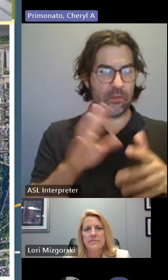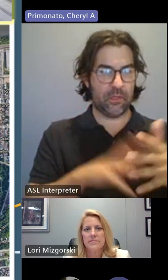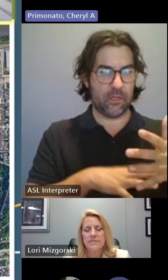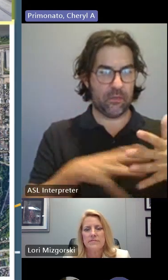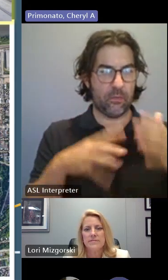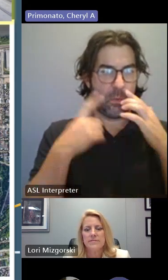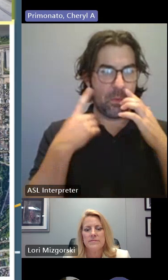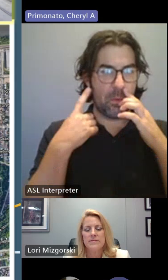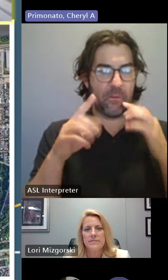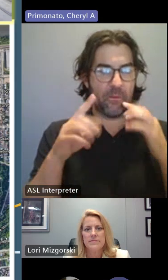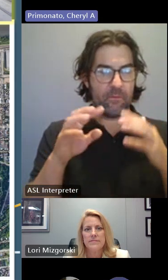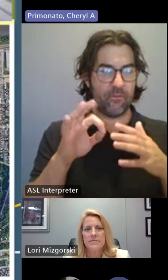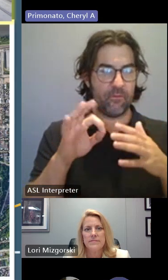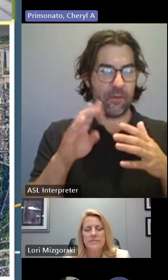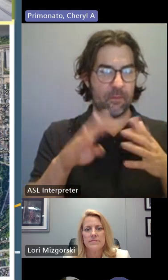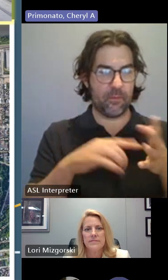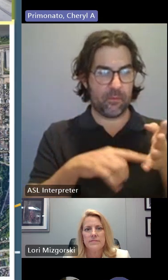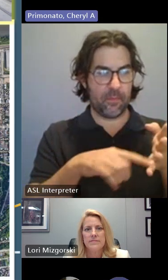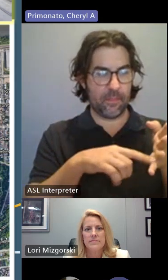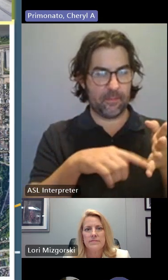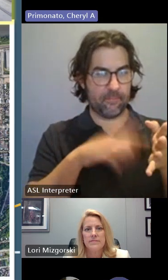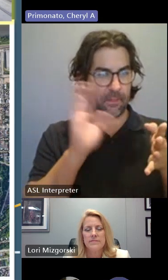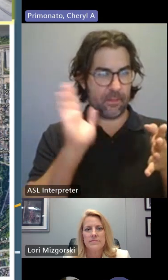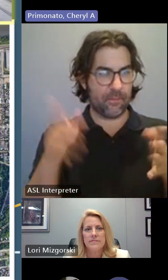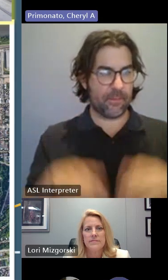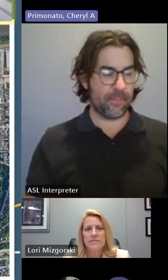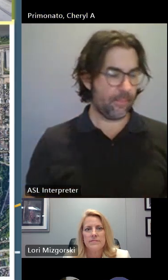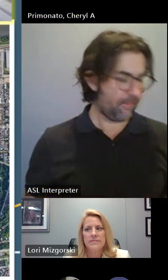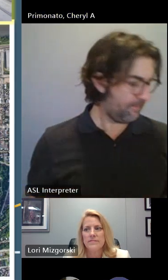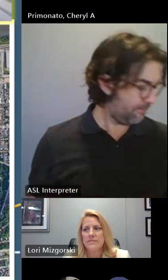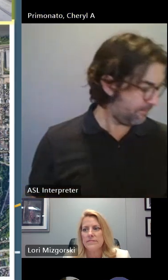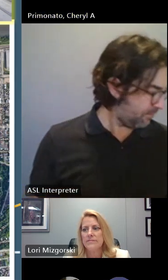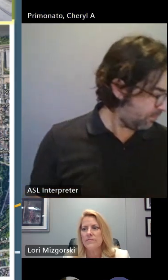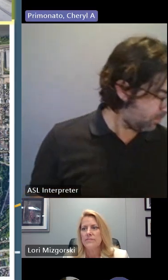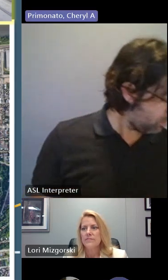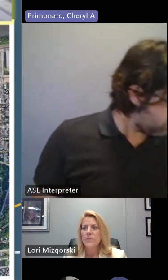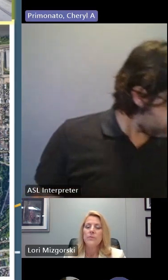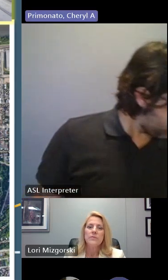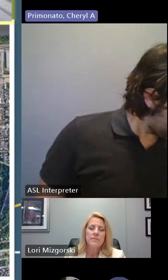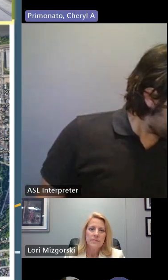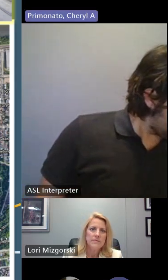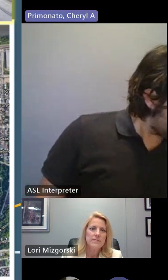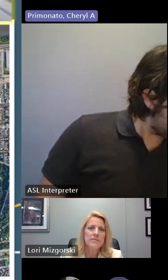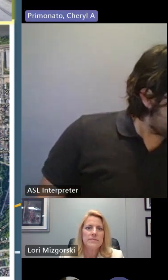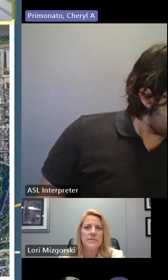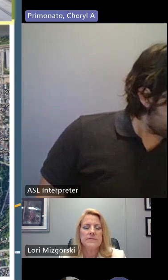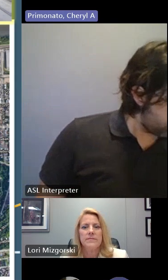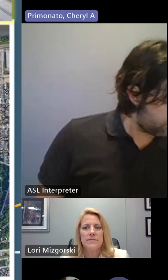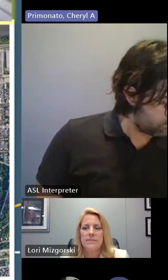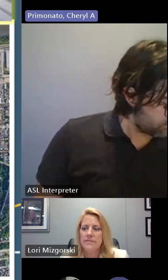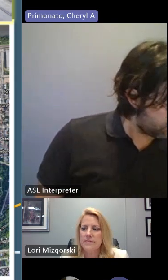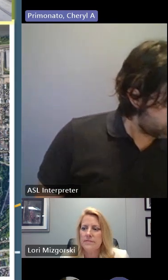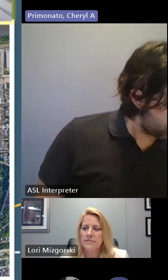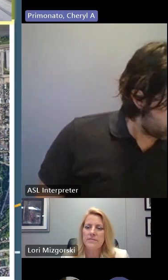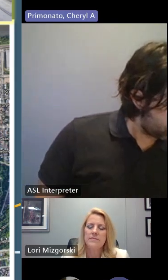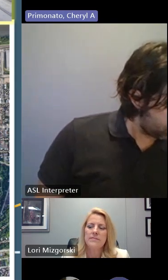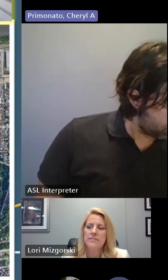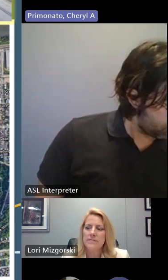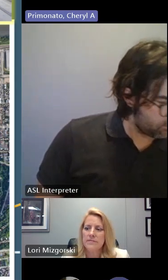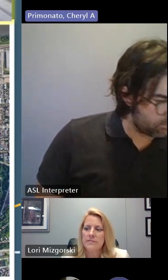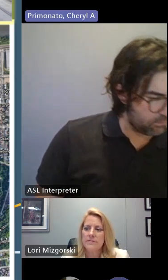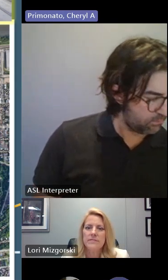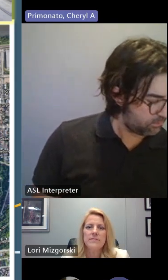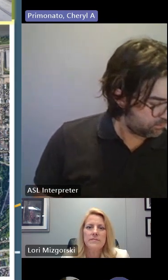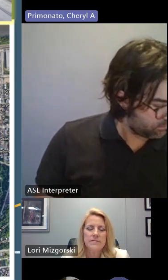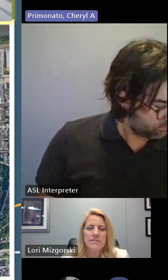for our late February 2025 service changes, so that the trains aren't running late either. That's also very helpful to our operators so